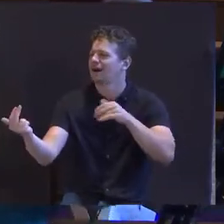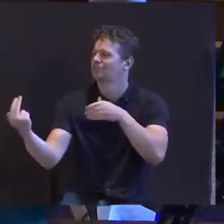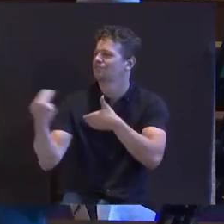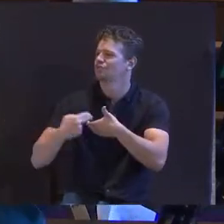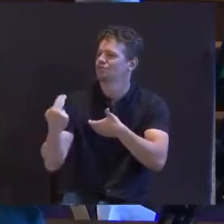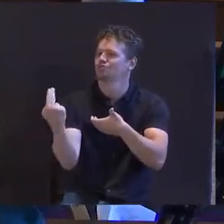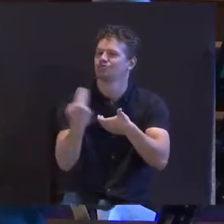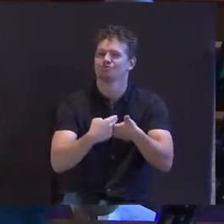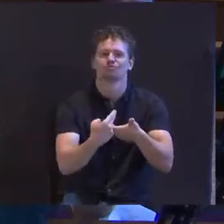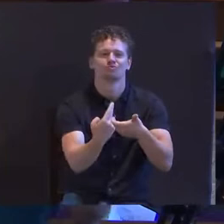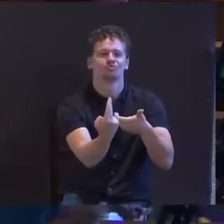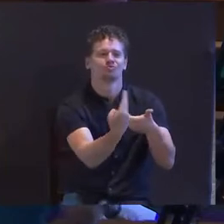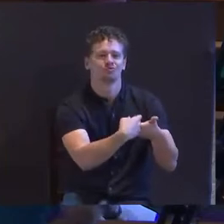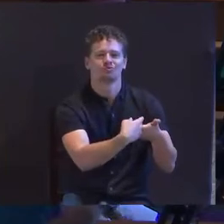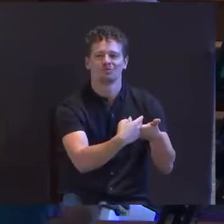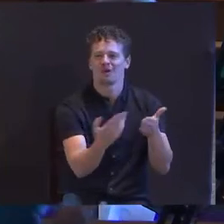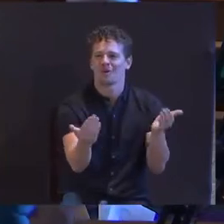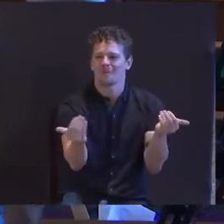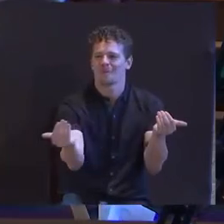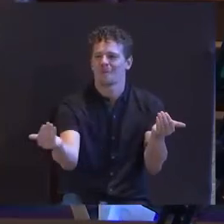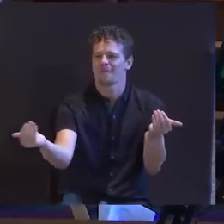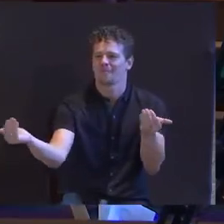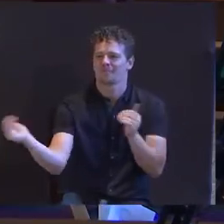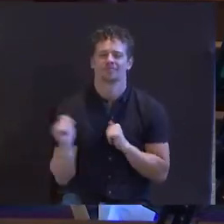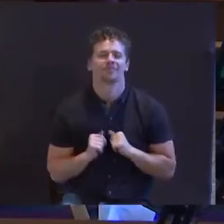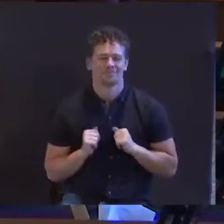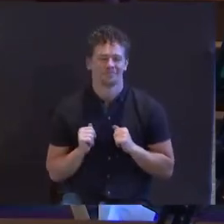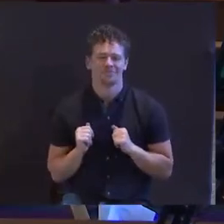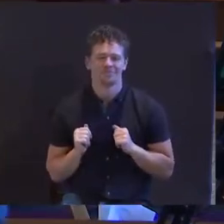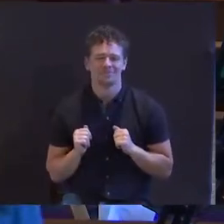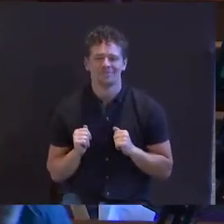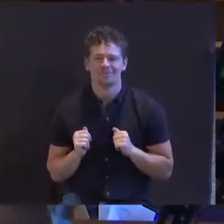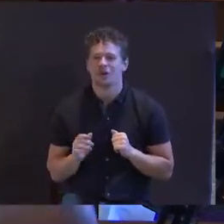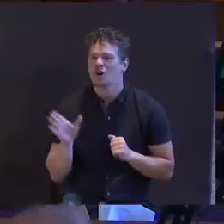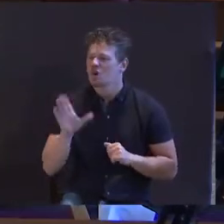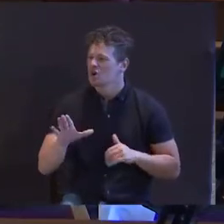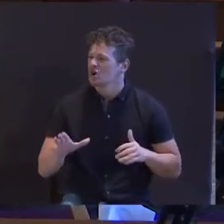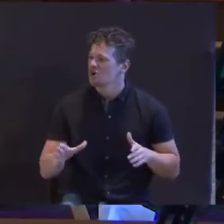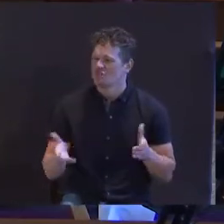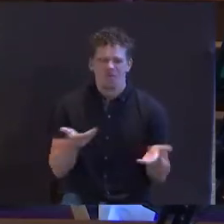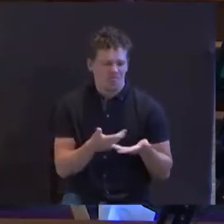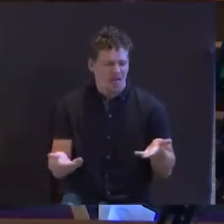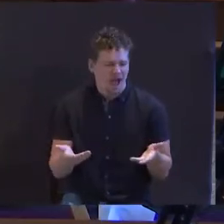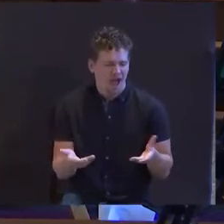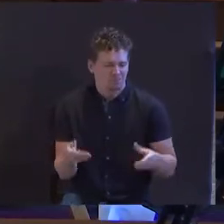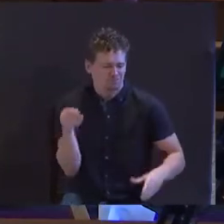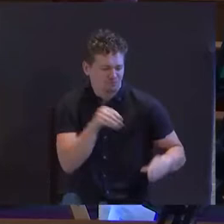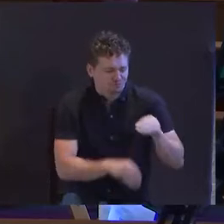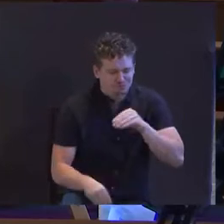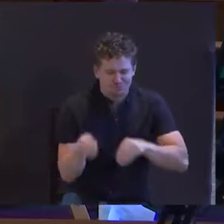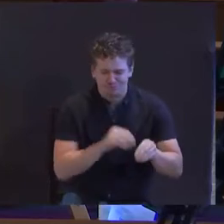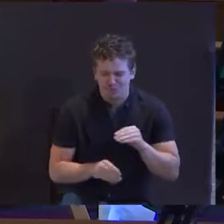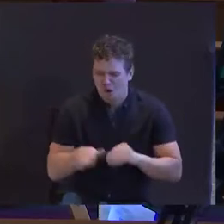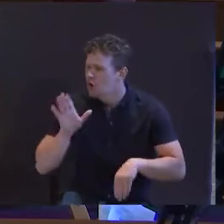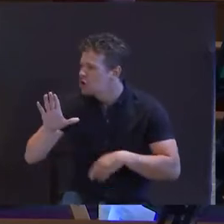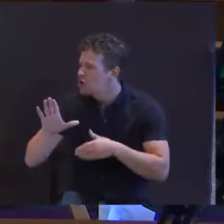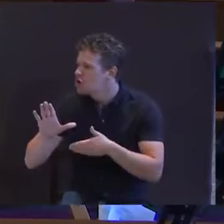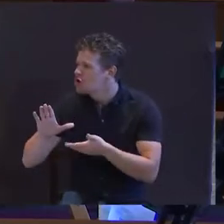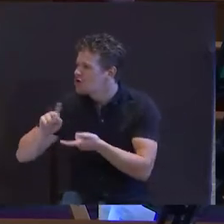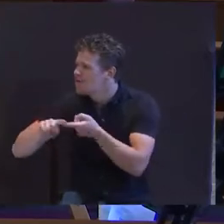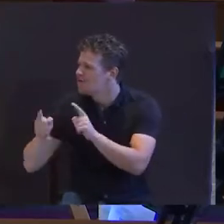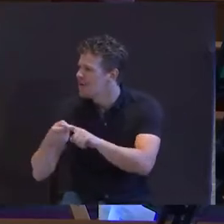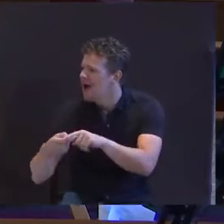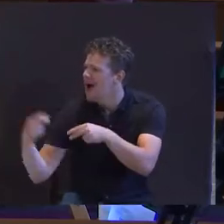Ooh-ah-ee-ah-ooh-ah, come on the peace train. Oh, get your bags together, go bring your good friends